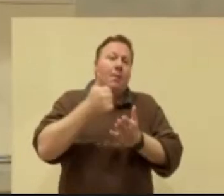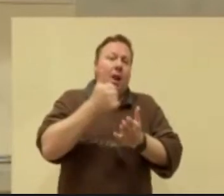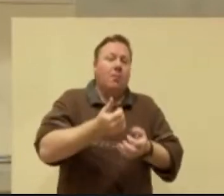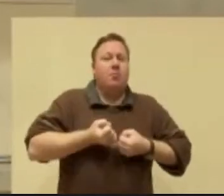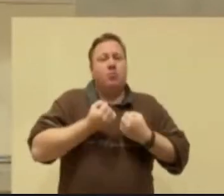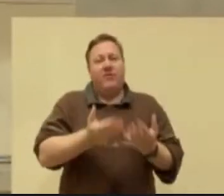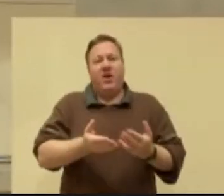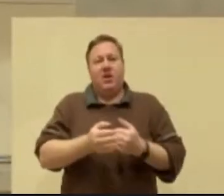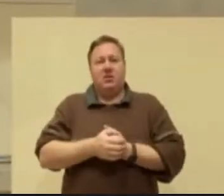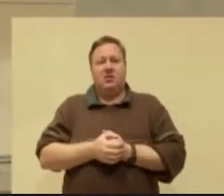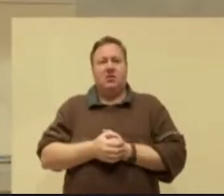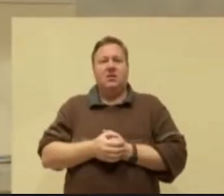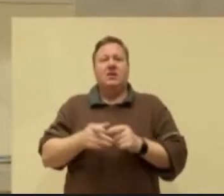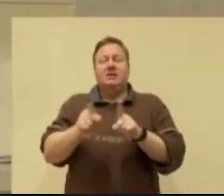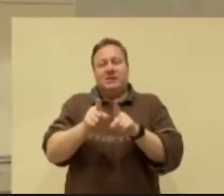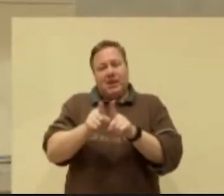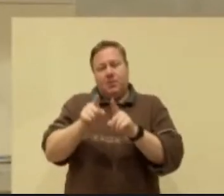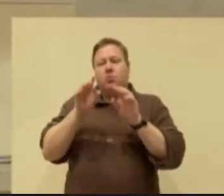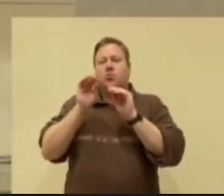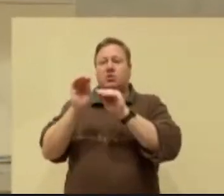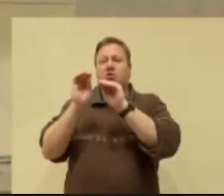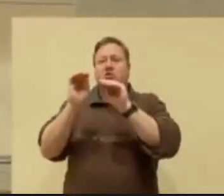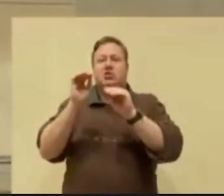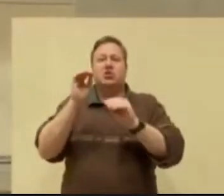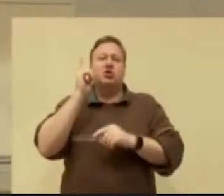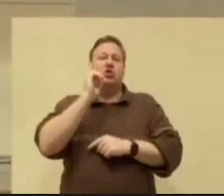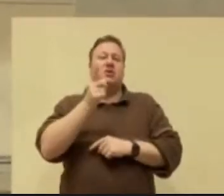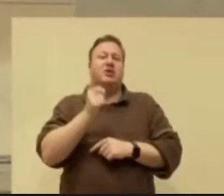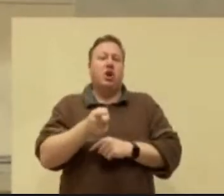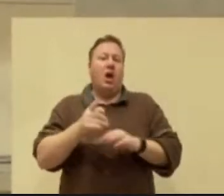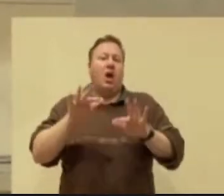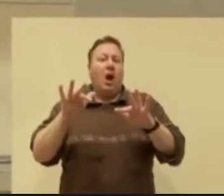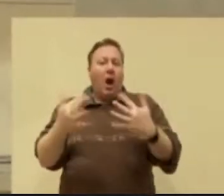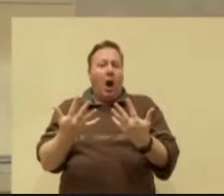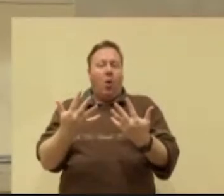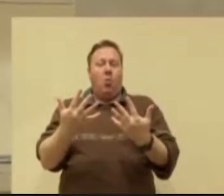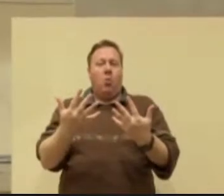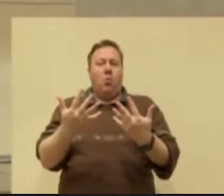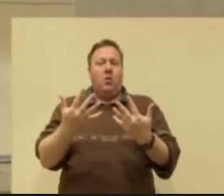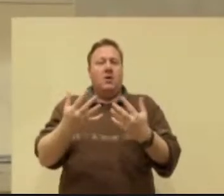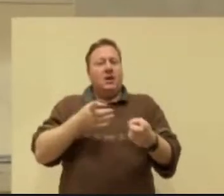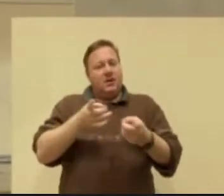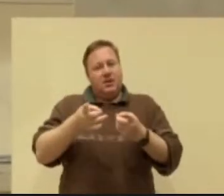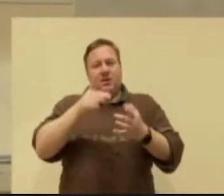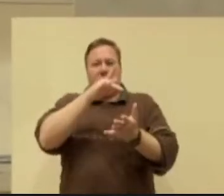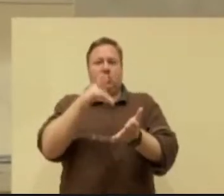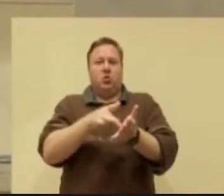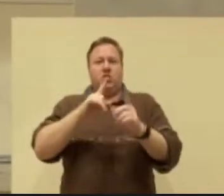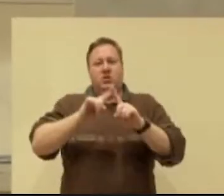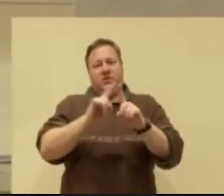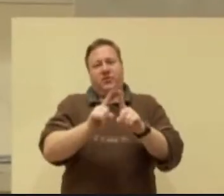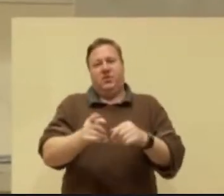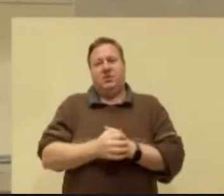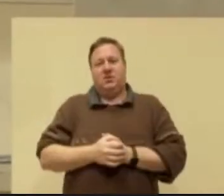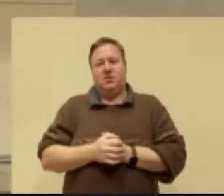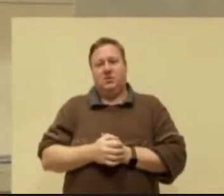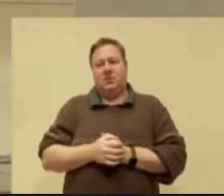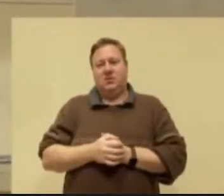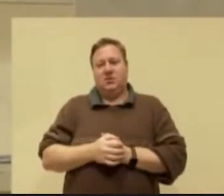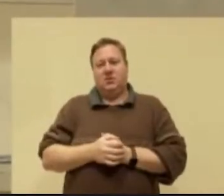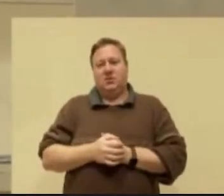we train educators on those programs the impact and medication of of pregnancy